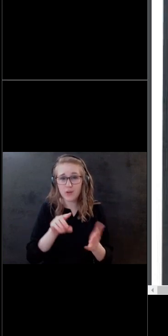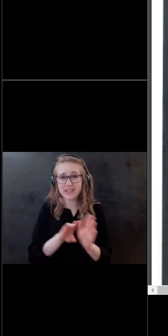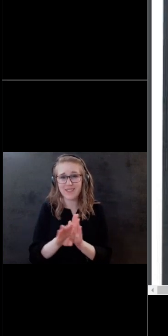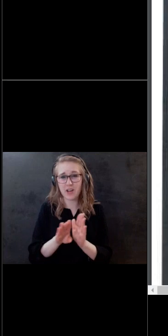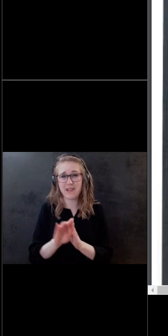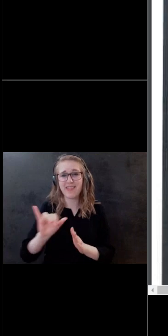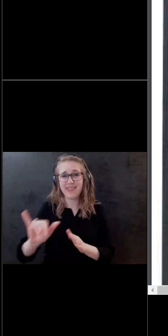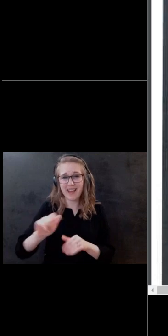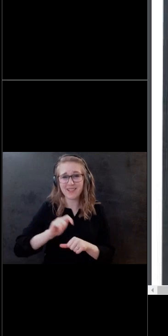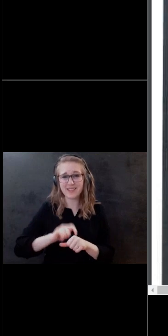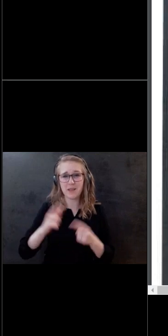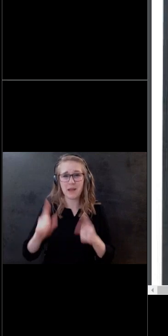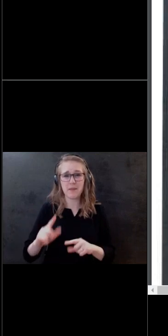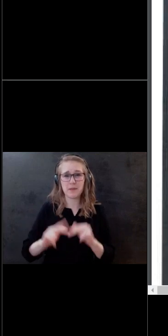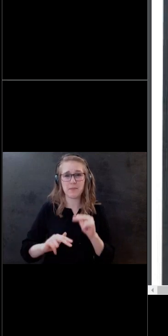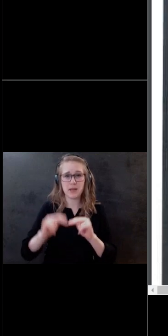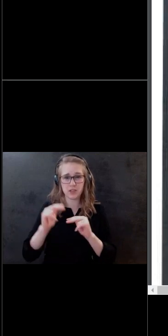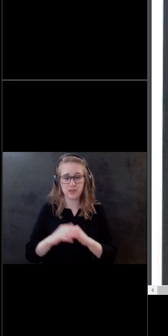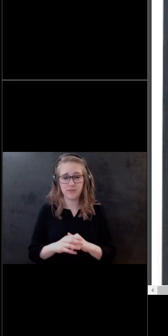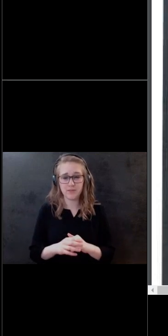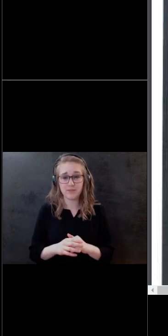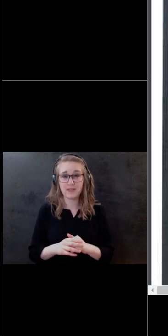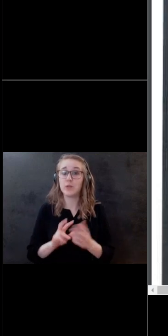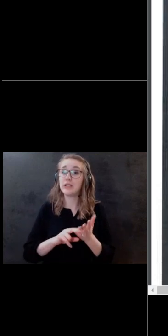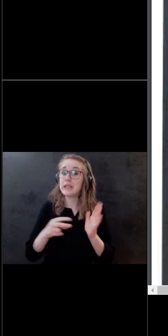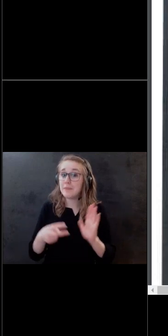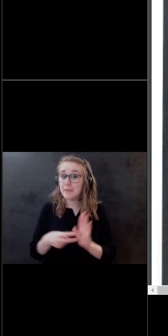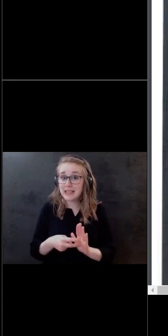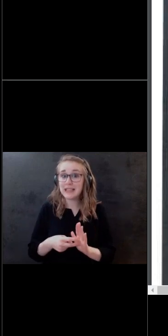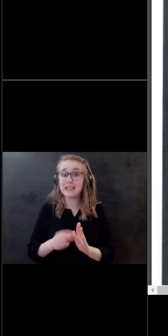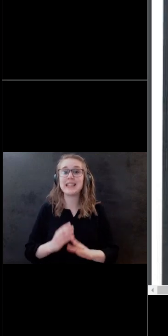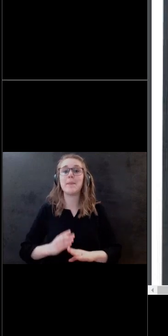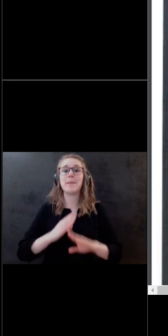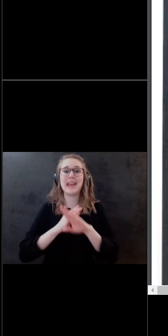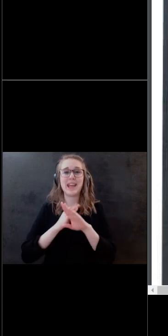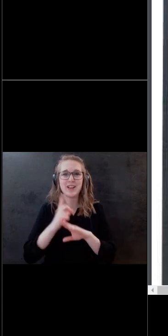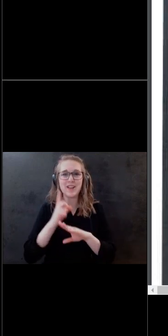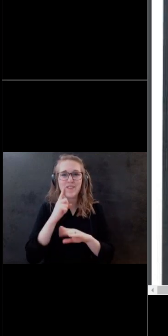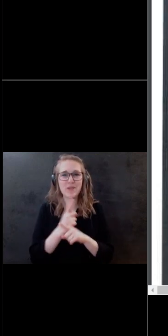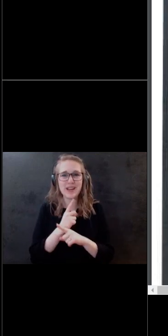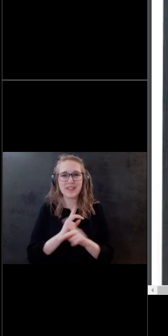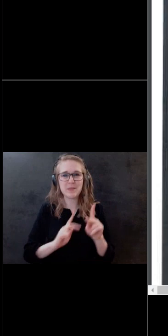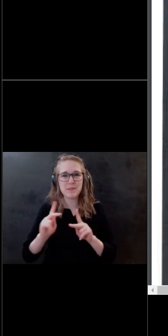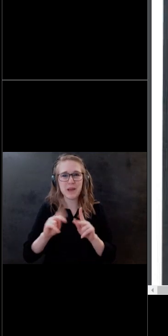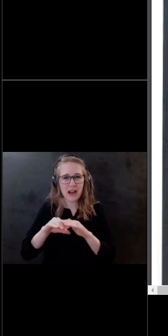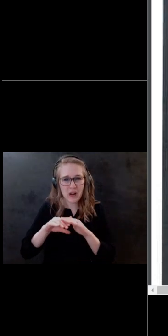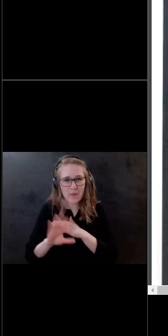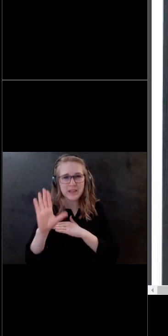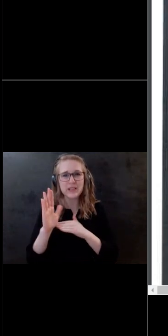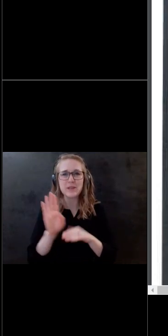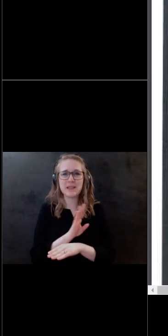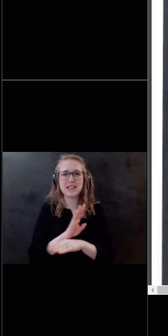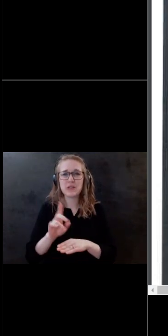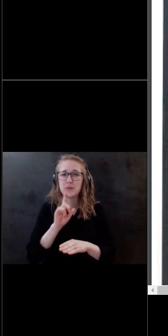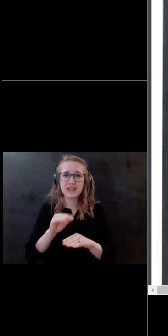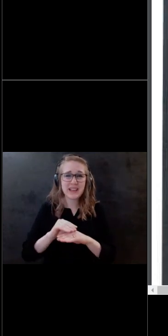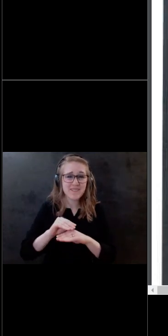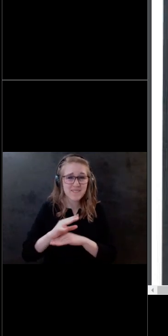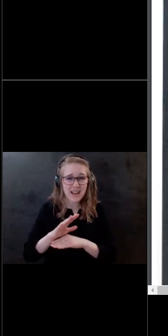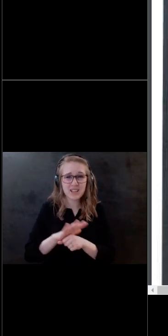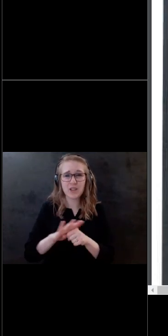the time that they were constructed. And that has created a really big barrier for regular people coming into those businesses. It's affected the local